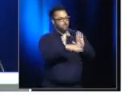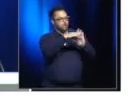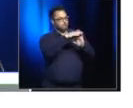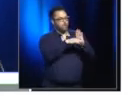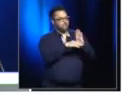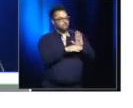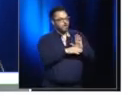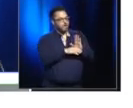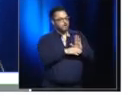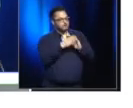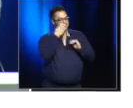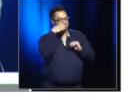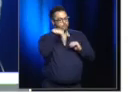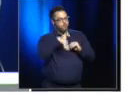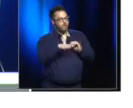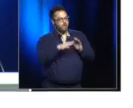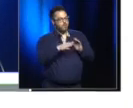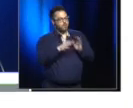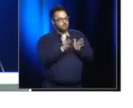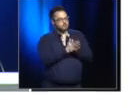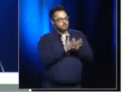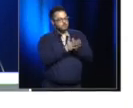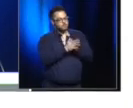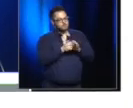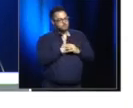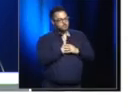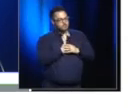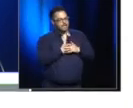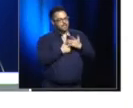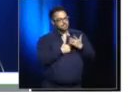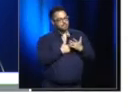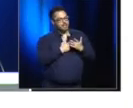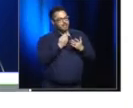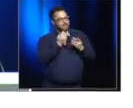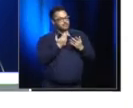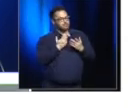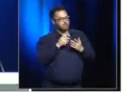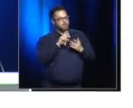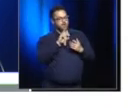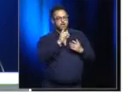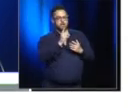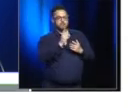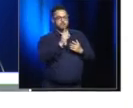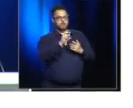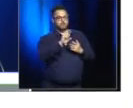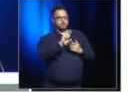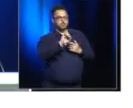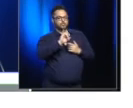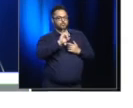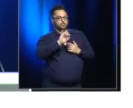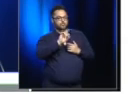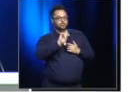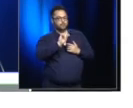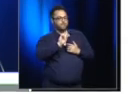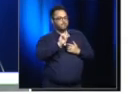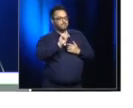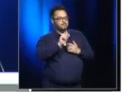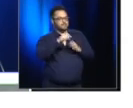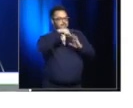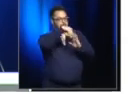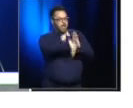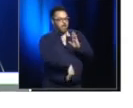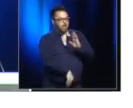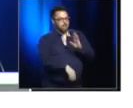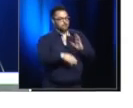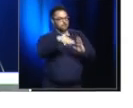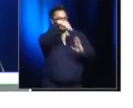Michelle Tums did back in the day. And it's how we identify what we call drift dives. These are dives when the animal swims down to a couple of 100 metres depth and then